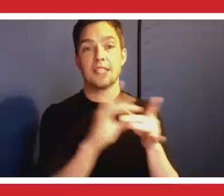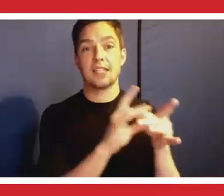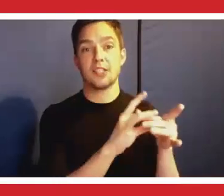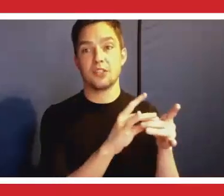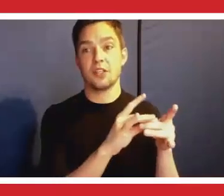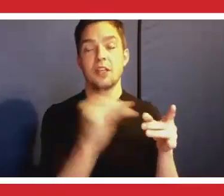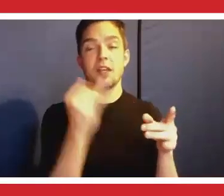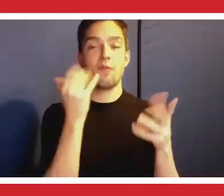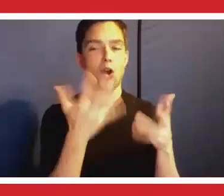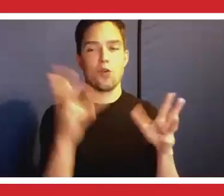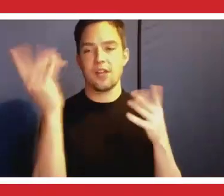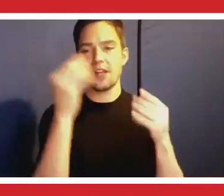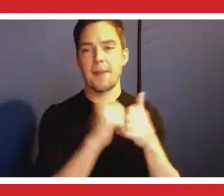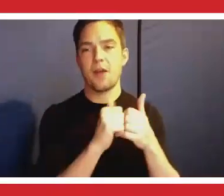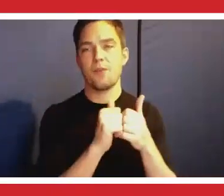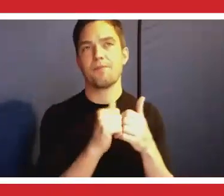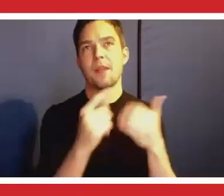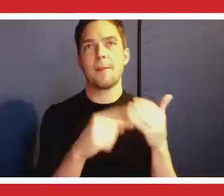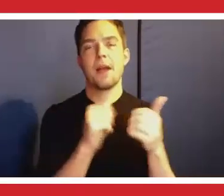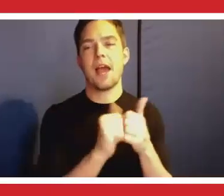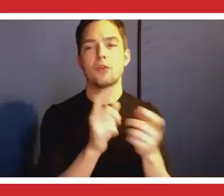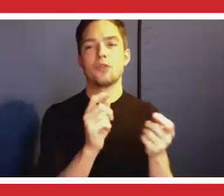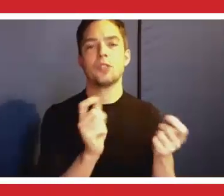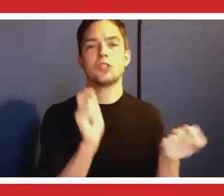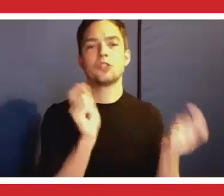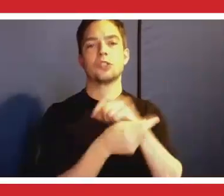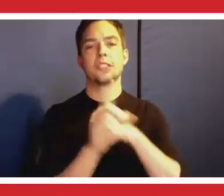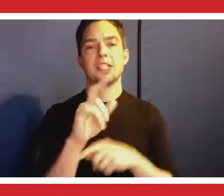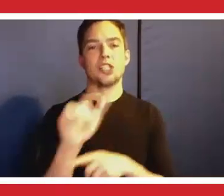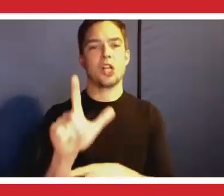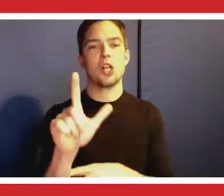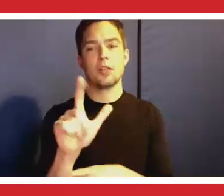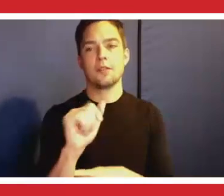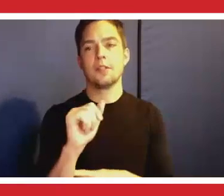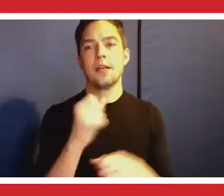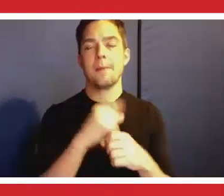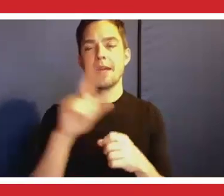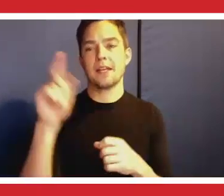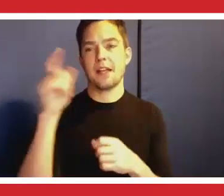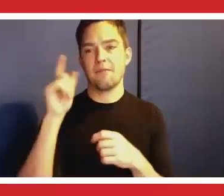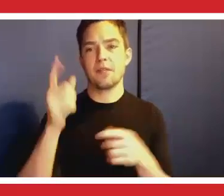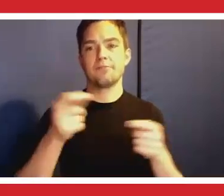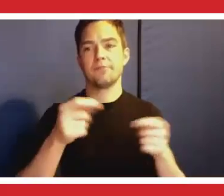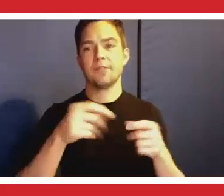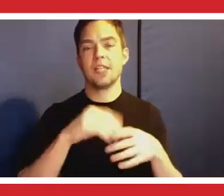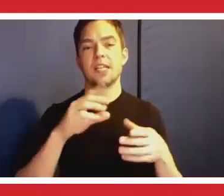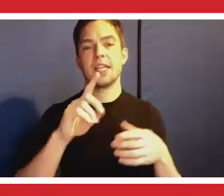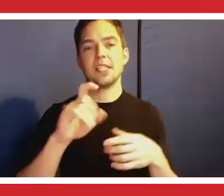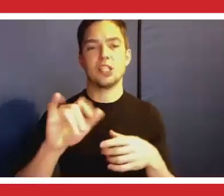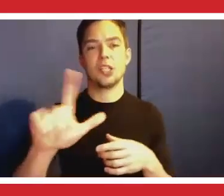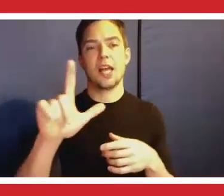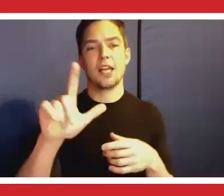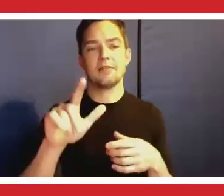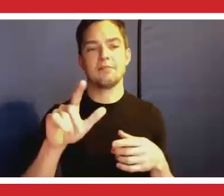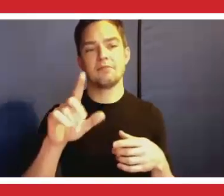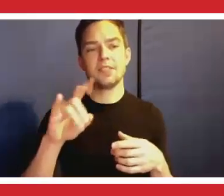about how to digitalize, how to make governments operate in a digitalized way, maybe